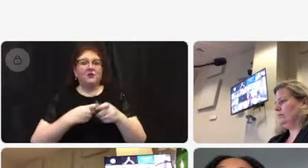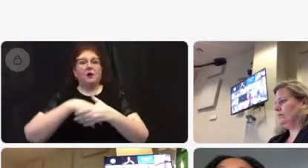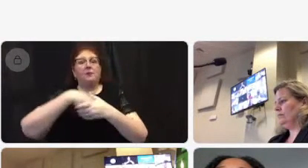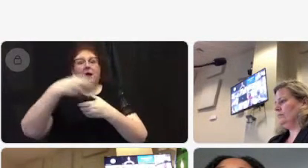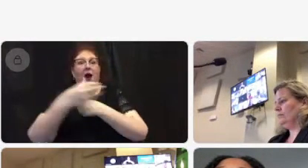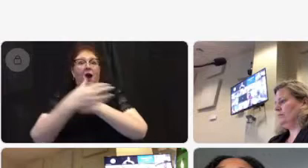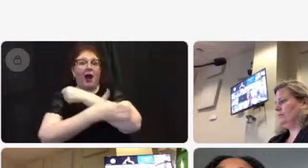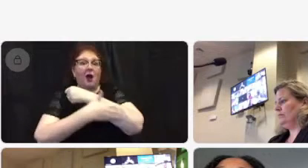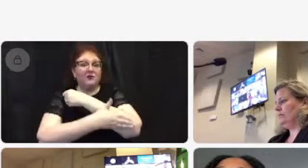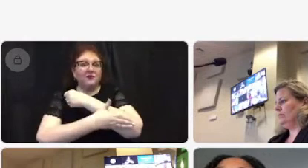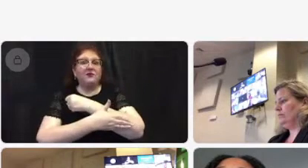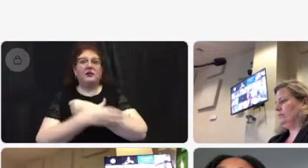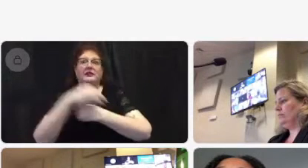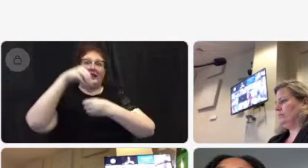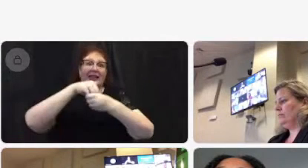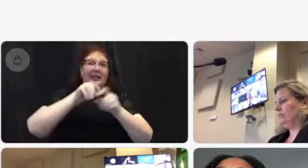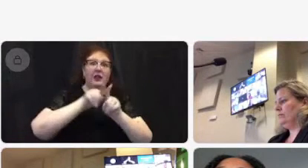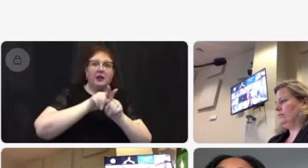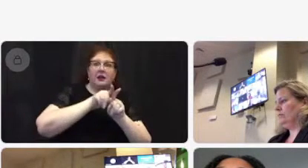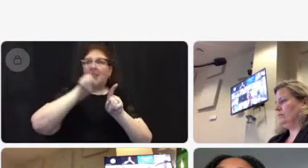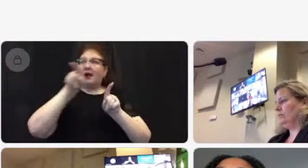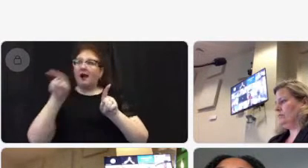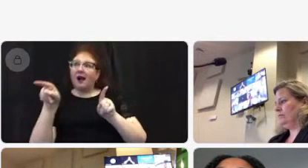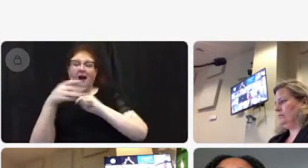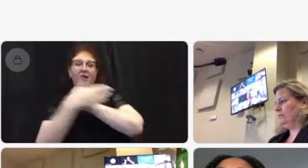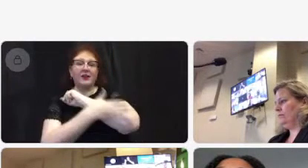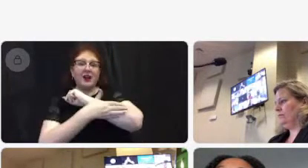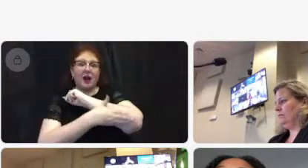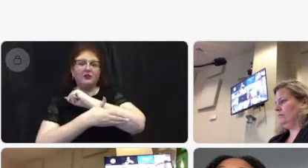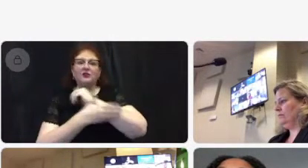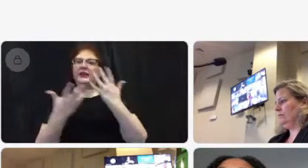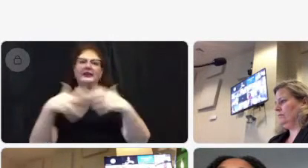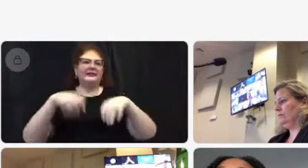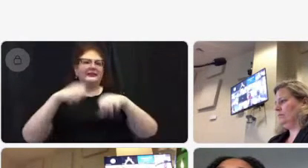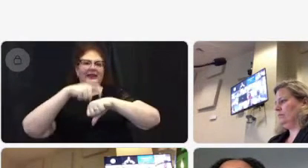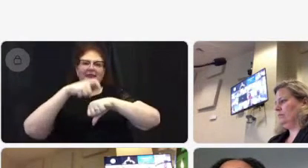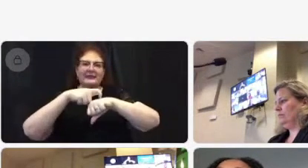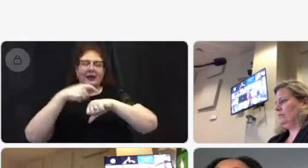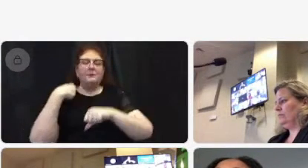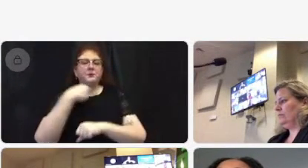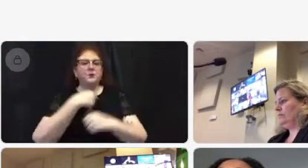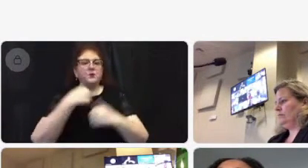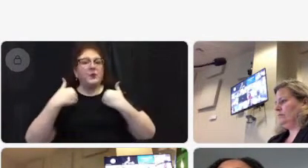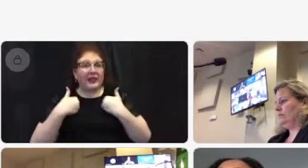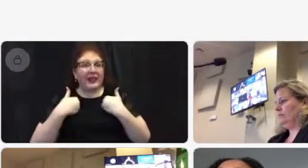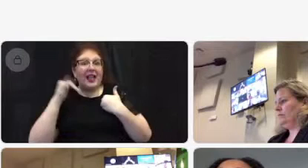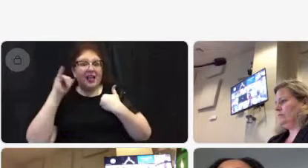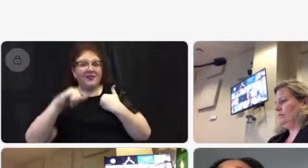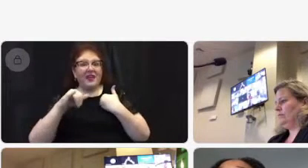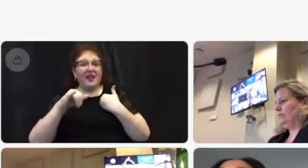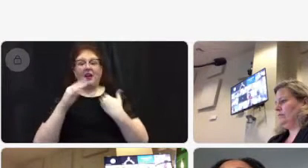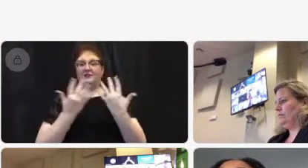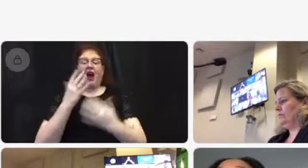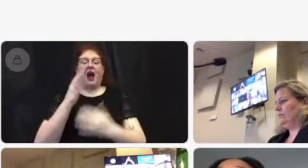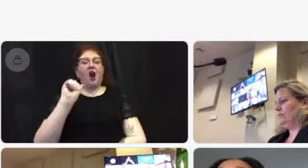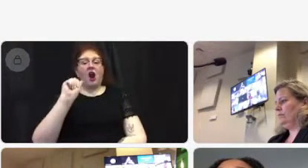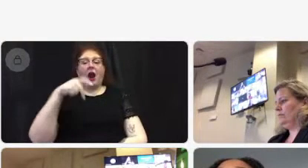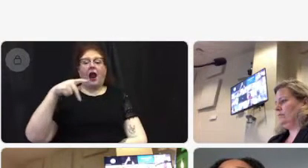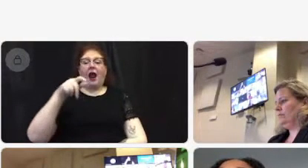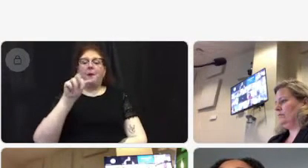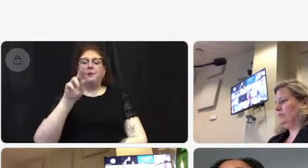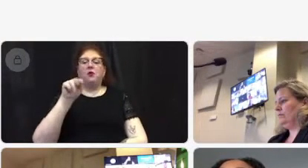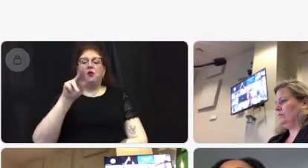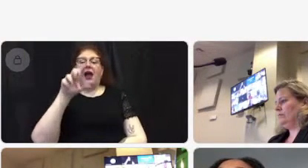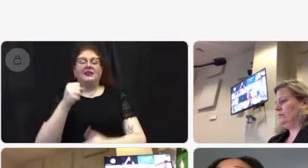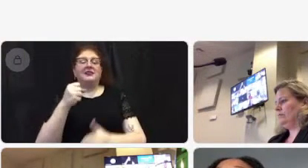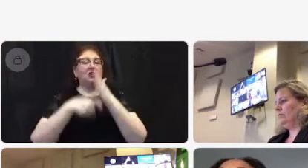country, that takes time. We got some fire apparatus right now that, as Chief Hubbard would tell you, costs about $2 million, and it takes